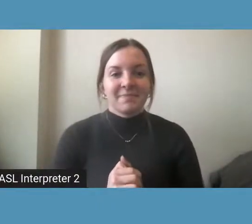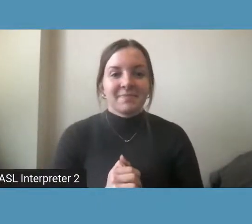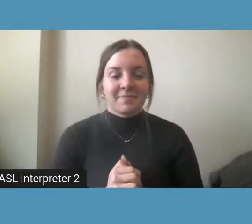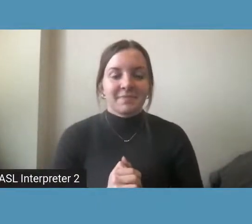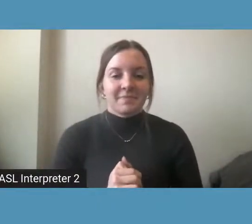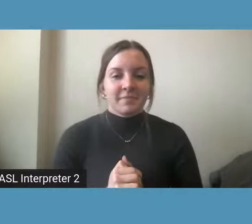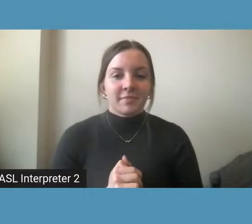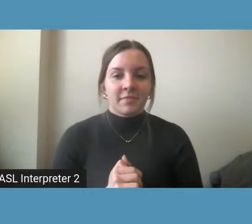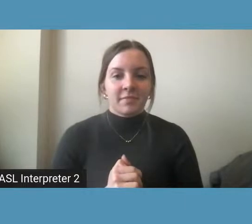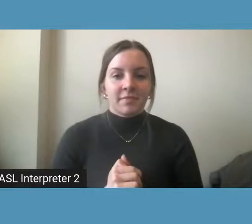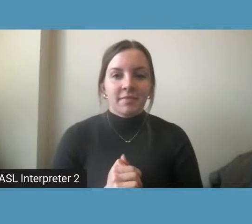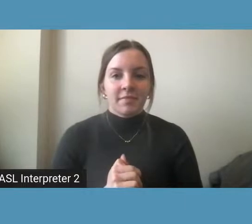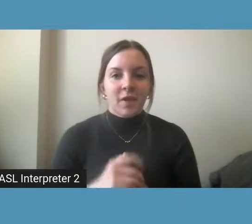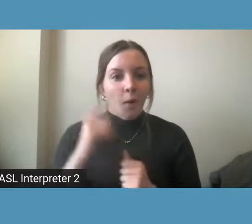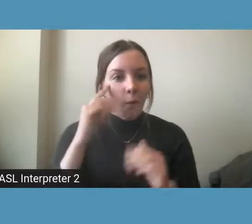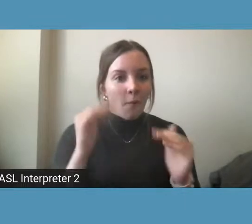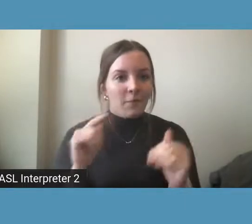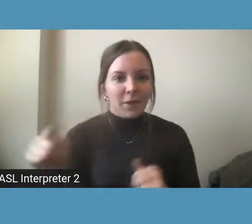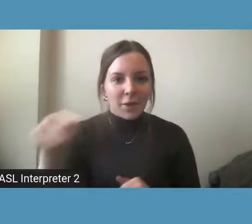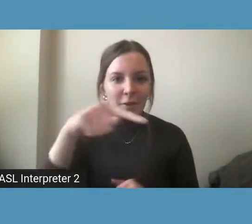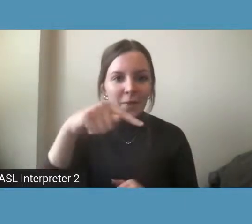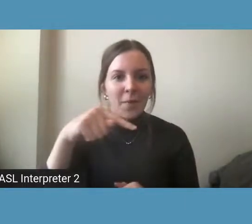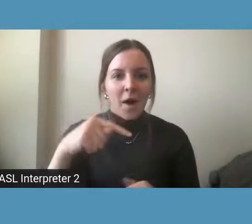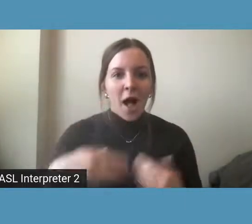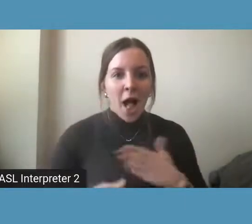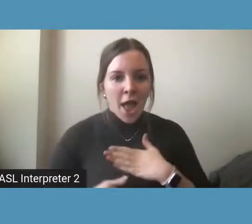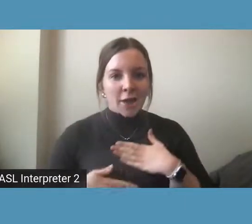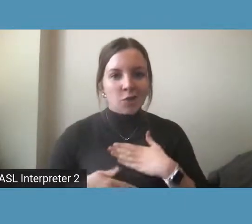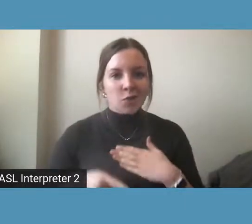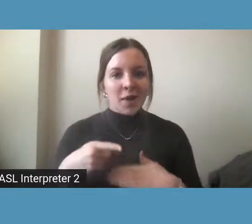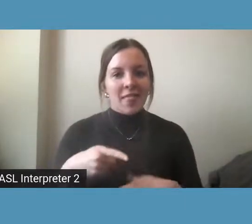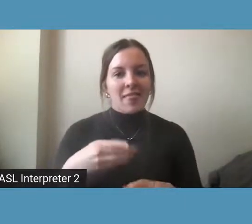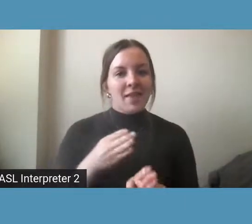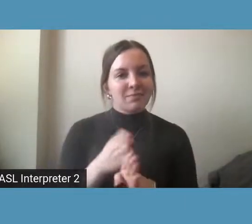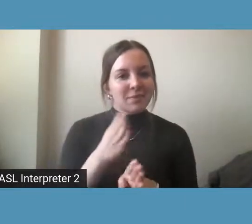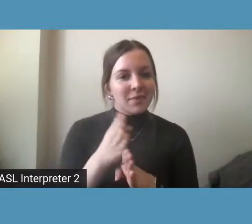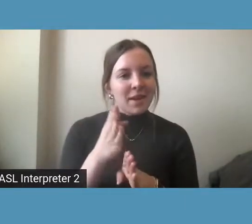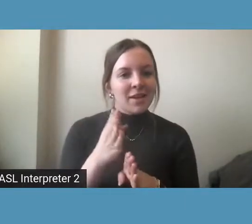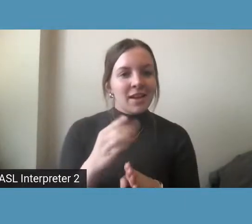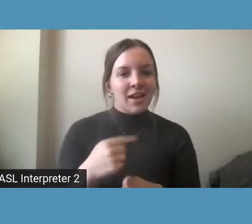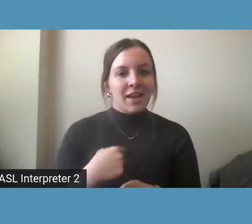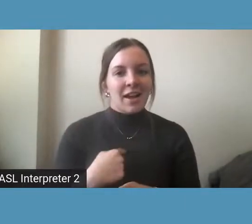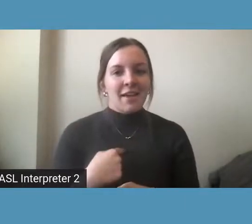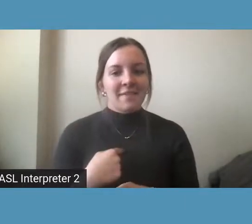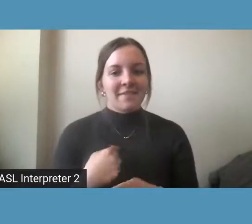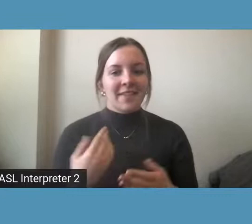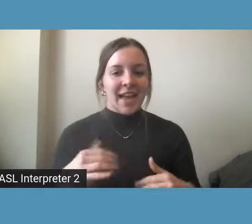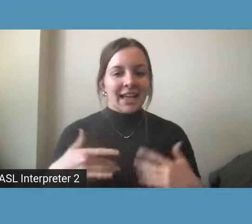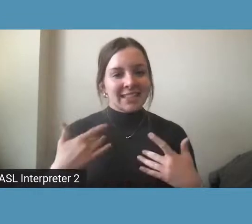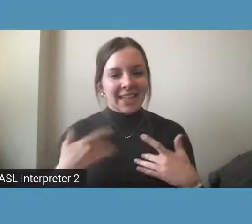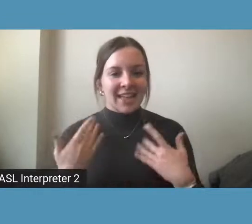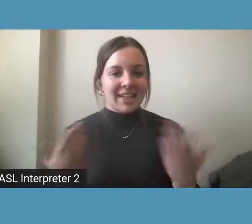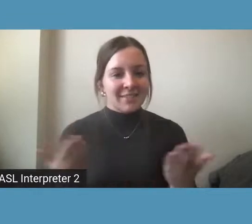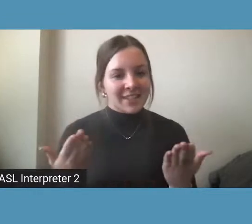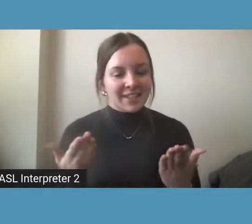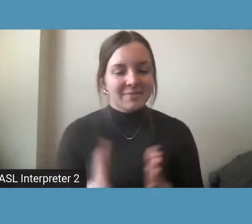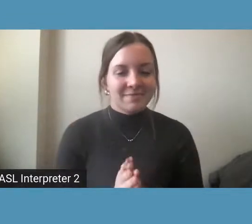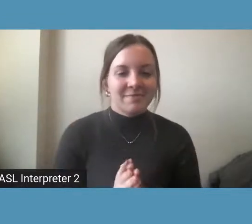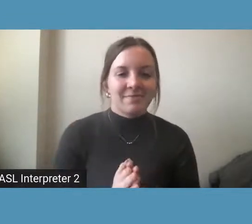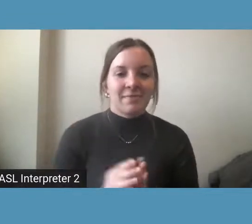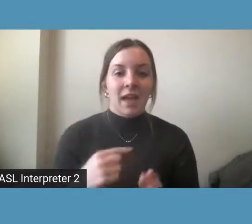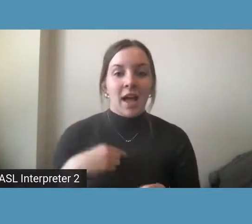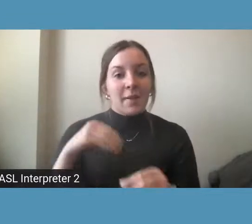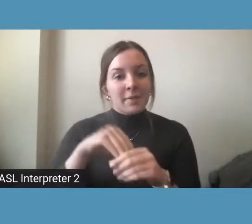really enjoy this field, and I do too. So it's really great to be a part of it with you today. I would like to start by acknowledging I'm here in Baltimore, Maryland,